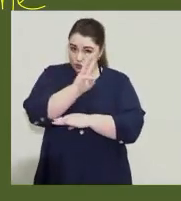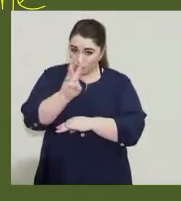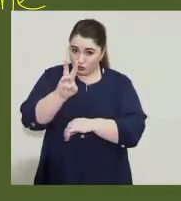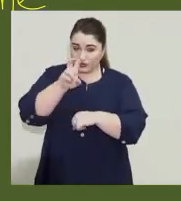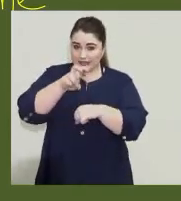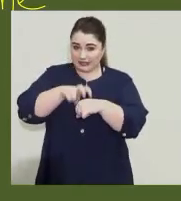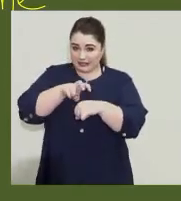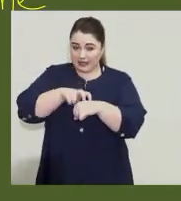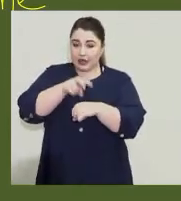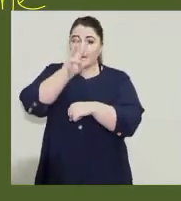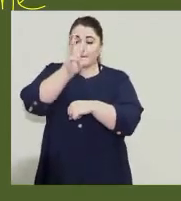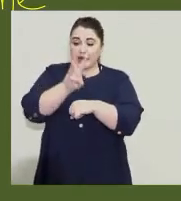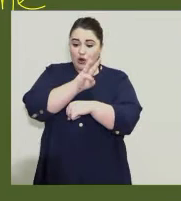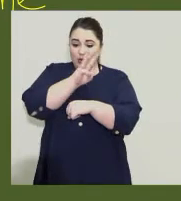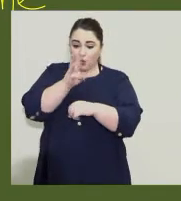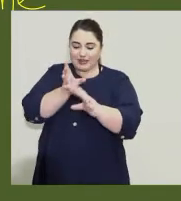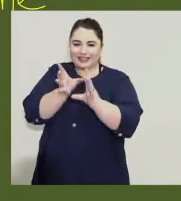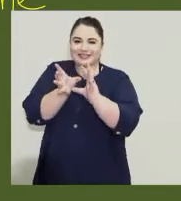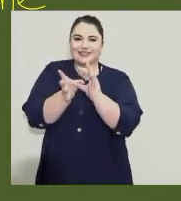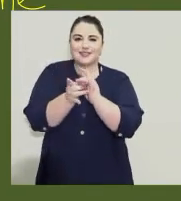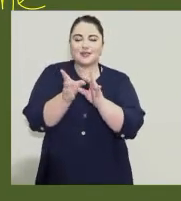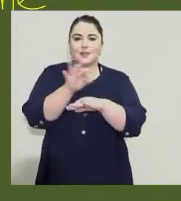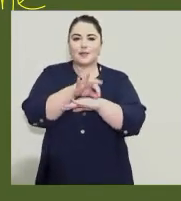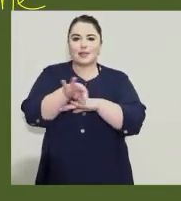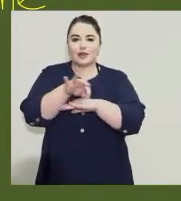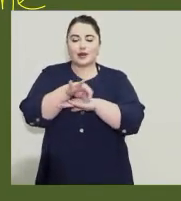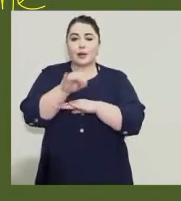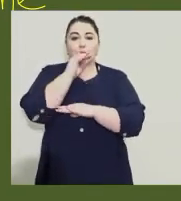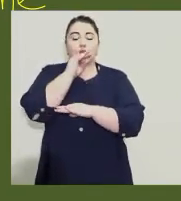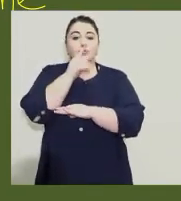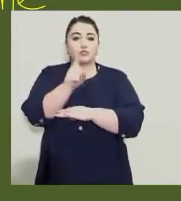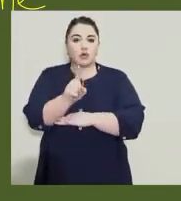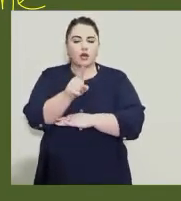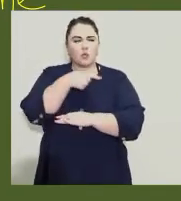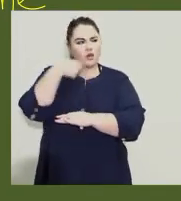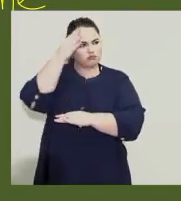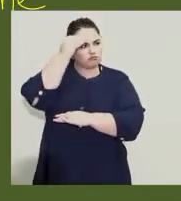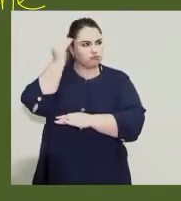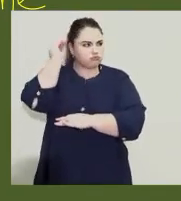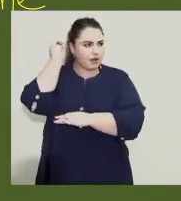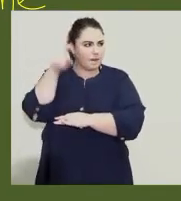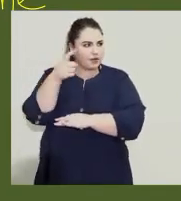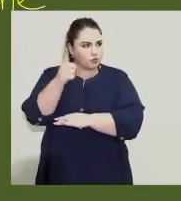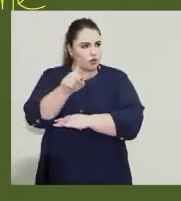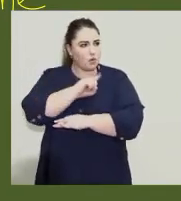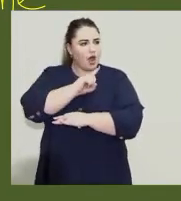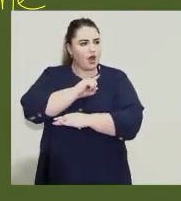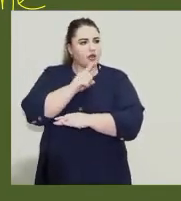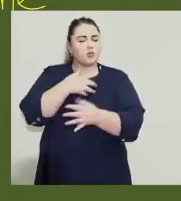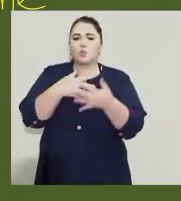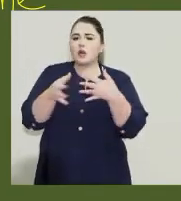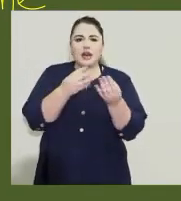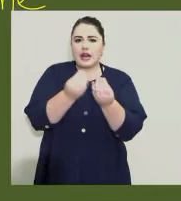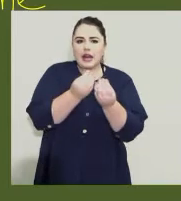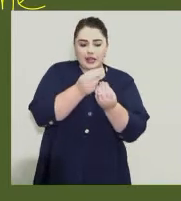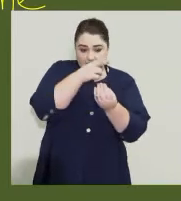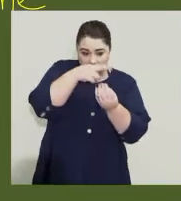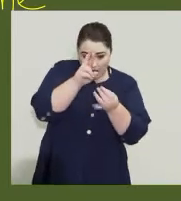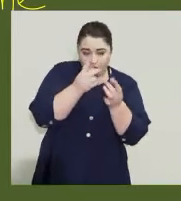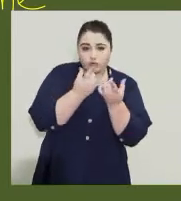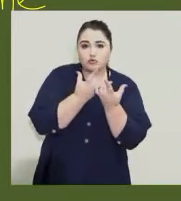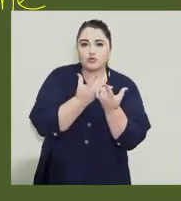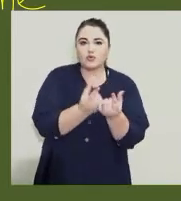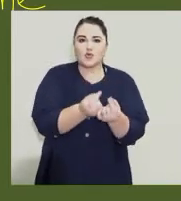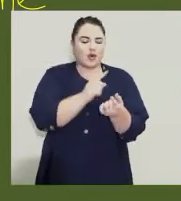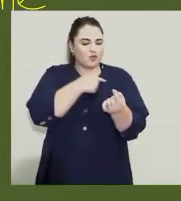with planning. That is, it means, what must we keep in mind to do things right that we don't mess up? What